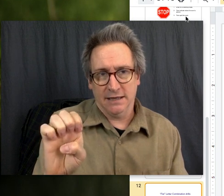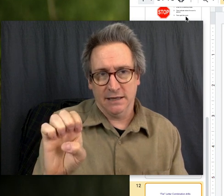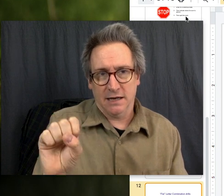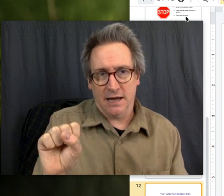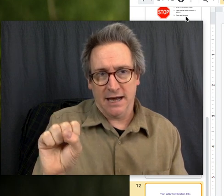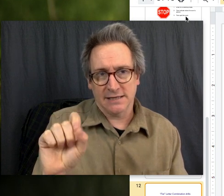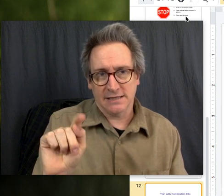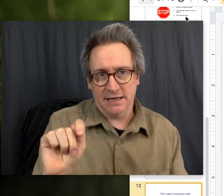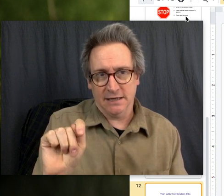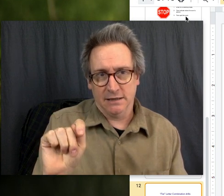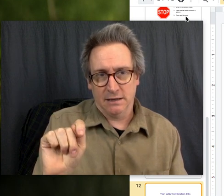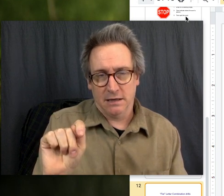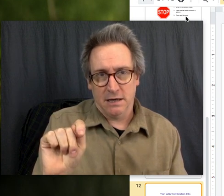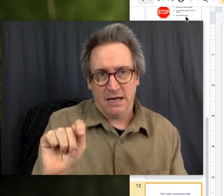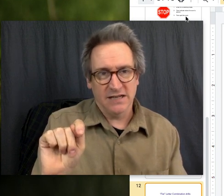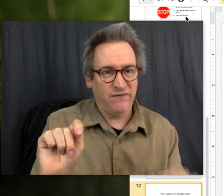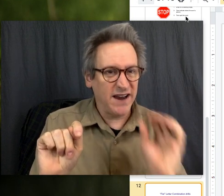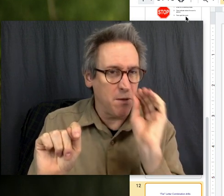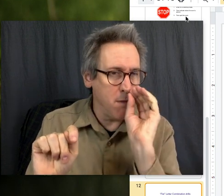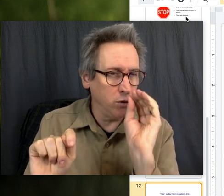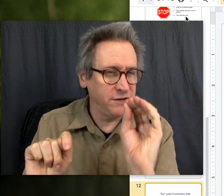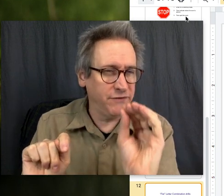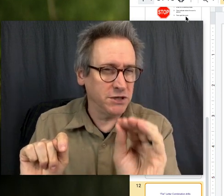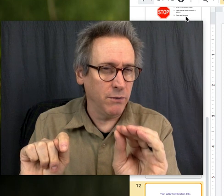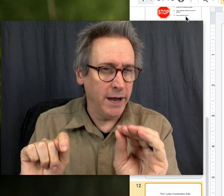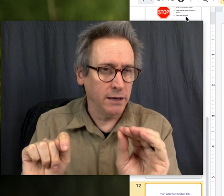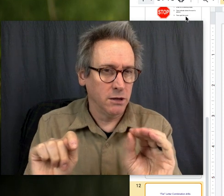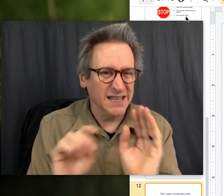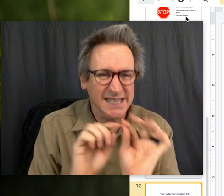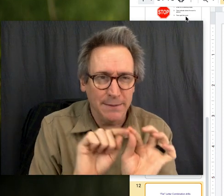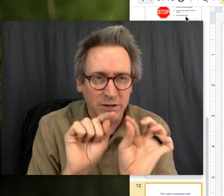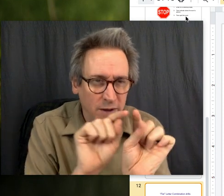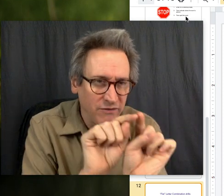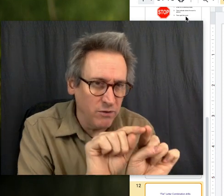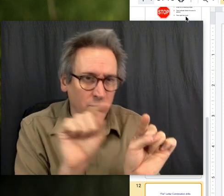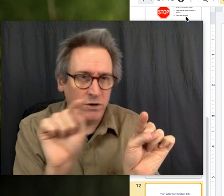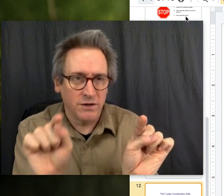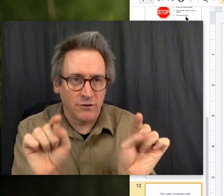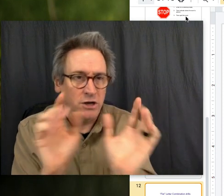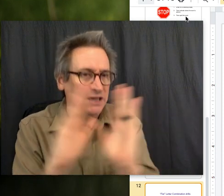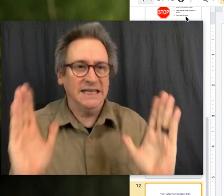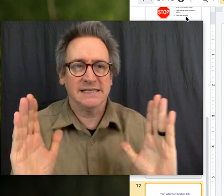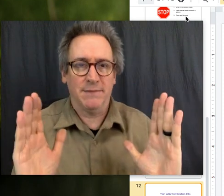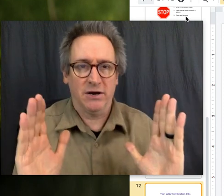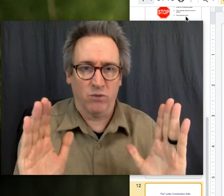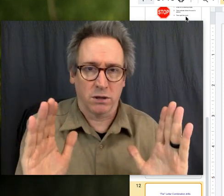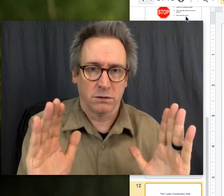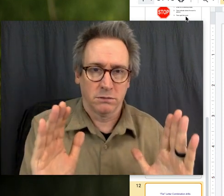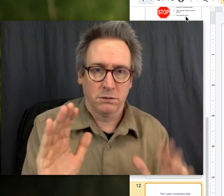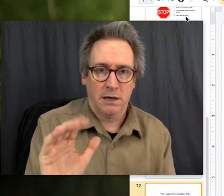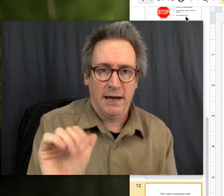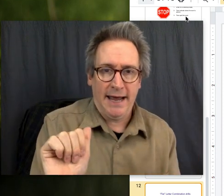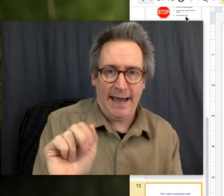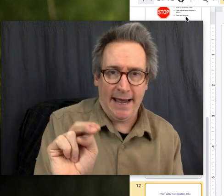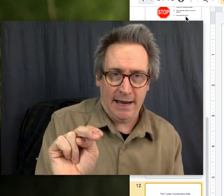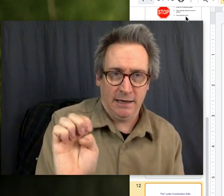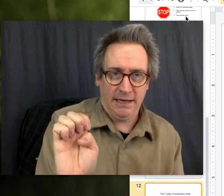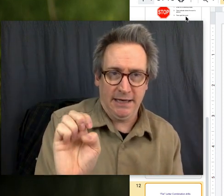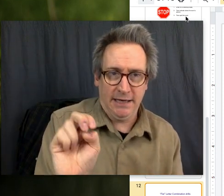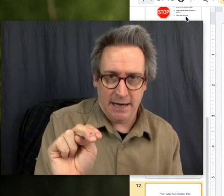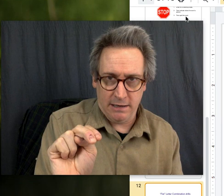S-E, S-T, is find the most efficient way, the simplest way for moving one to the other, the least amount of work.